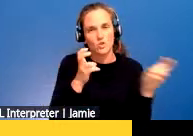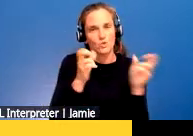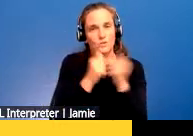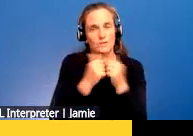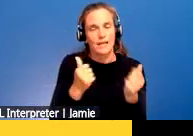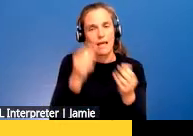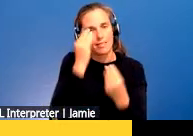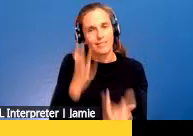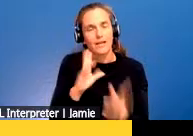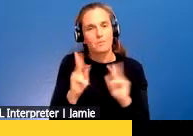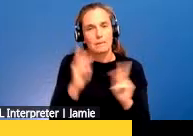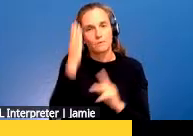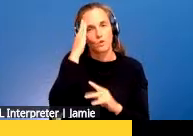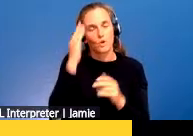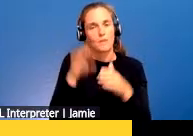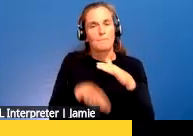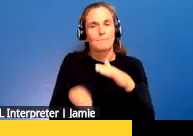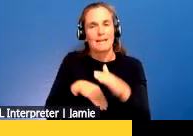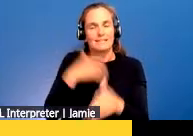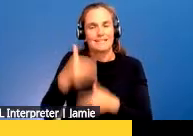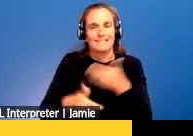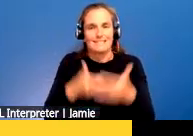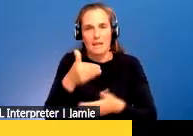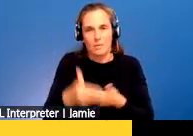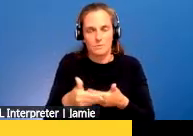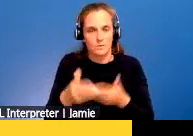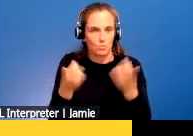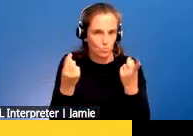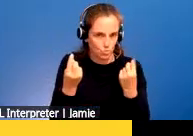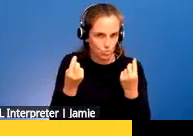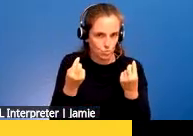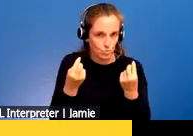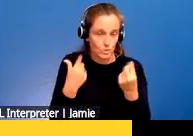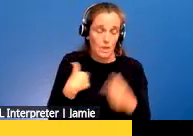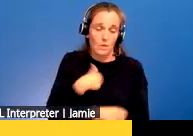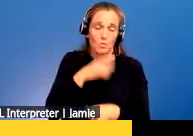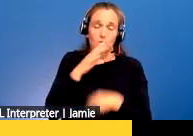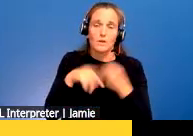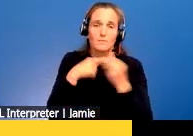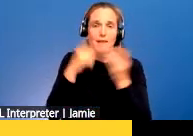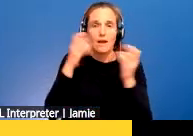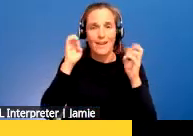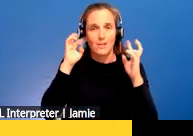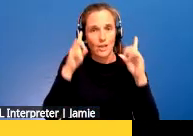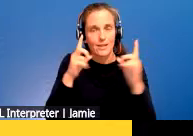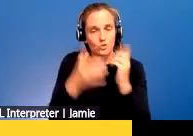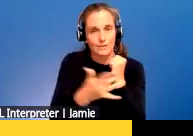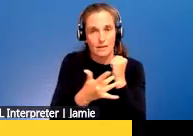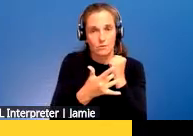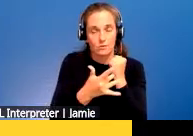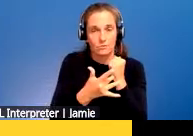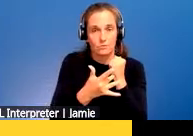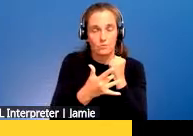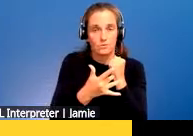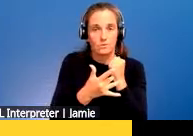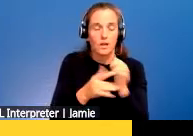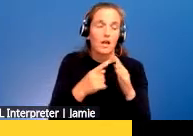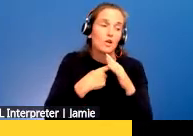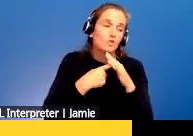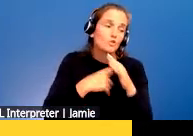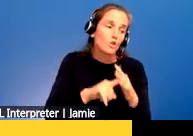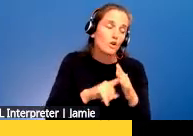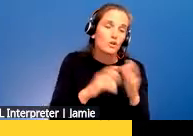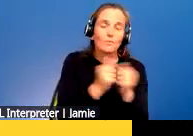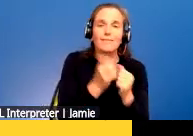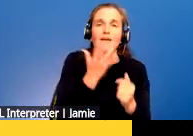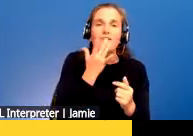can be taking is really helpful. We're talking about educational technology, even starting with things like color